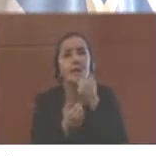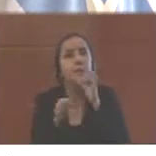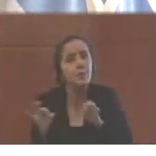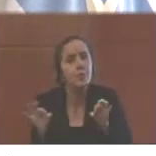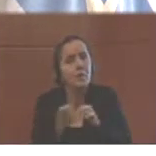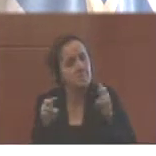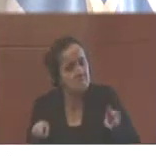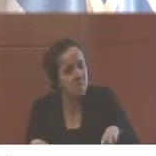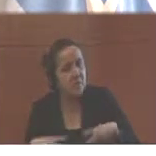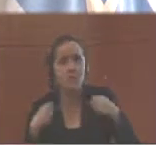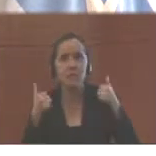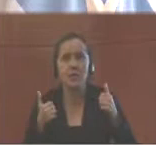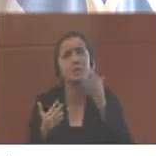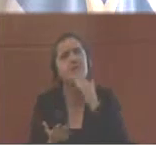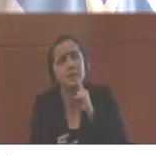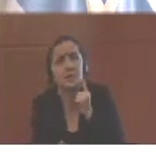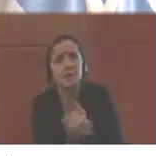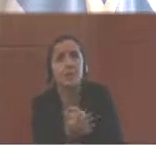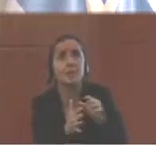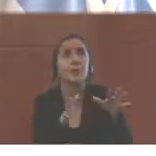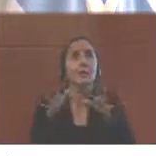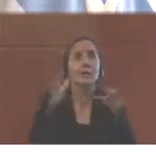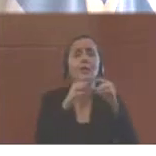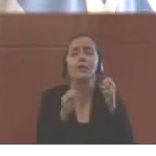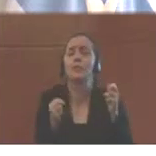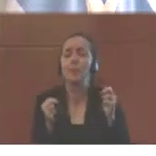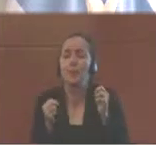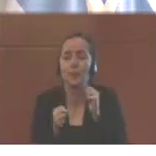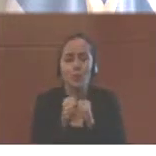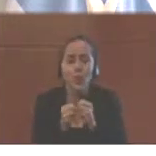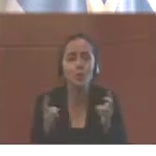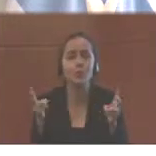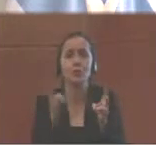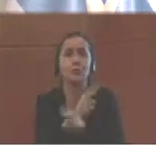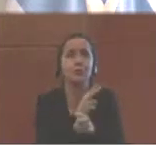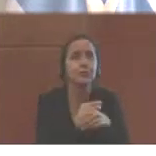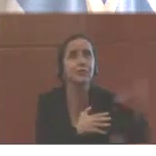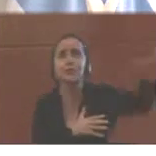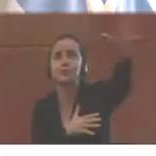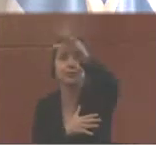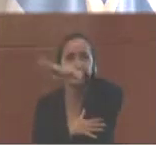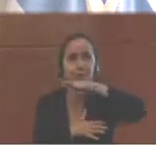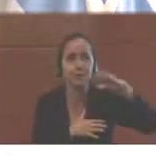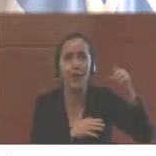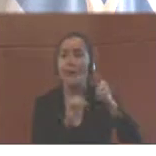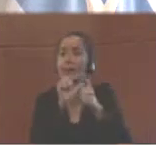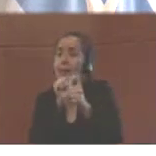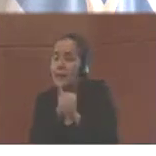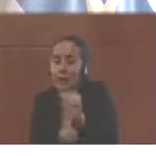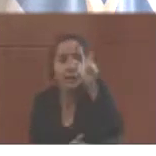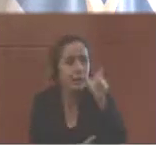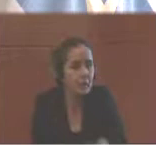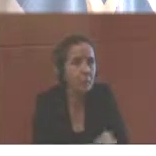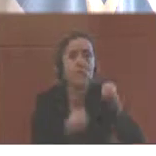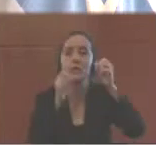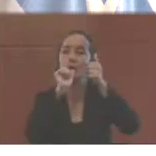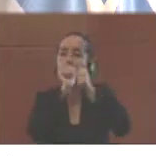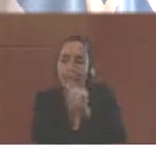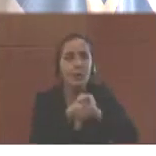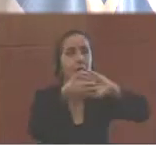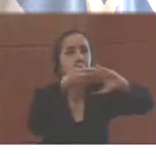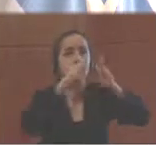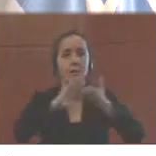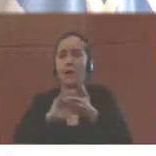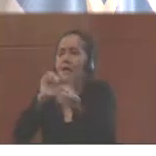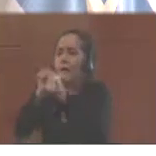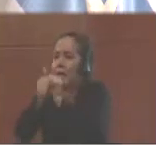able to work with our allies, to understand with each individual, with each